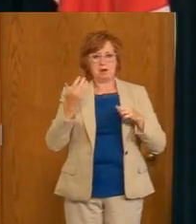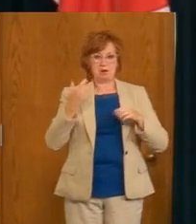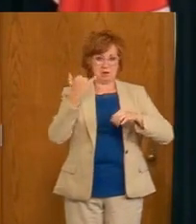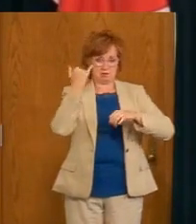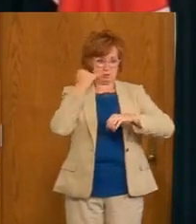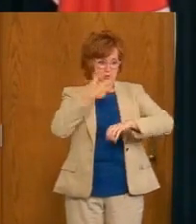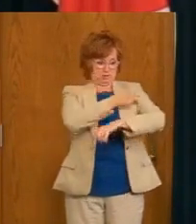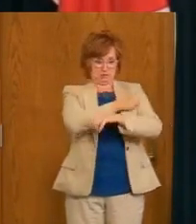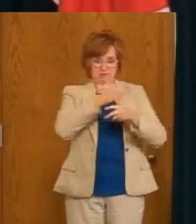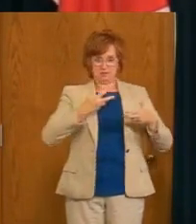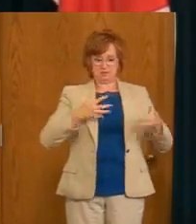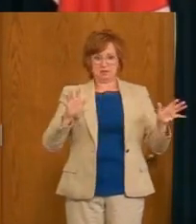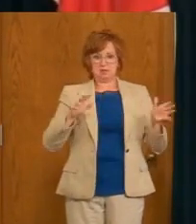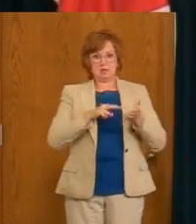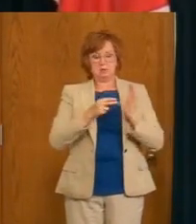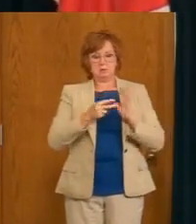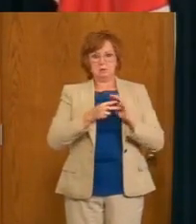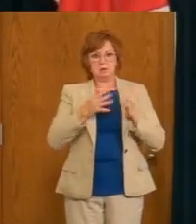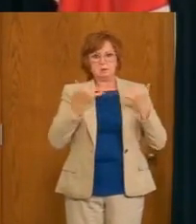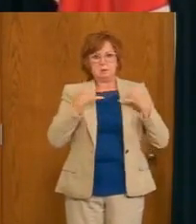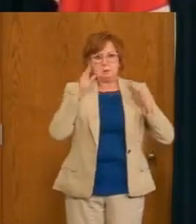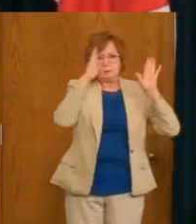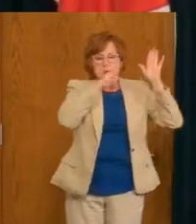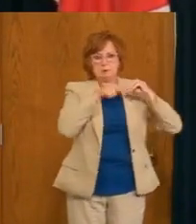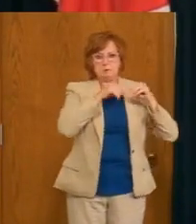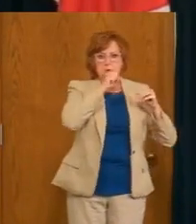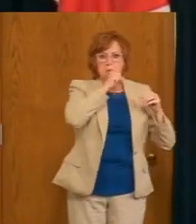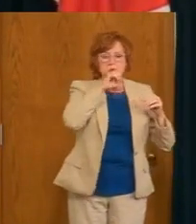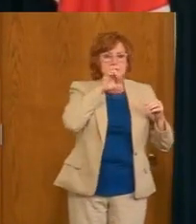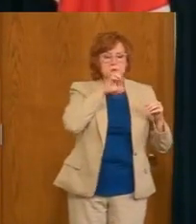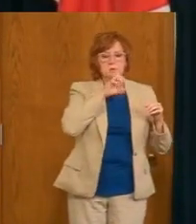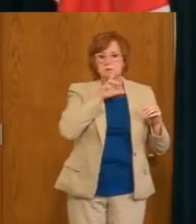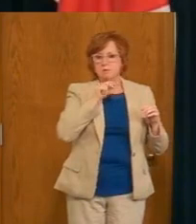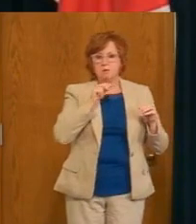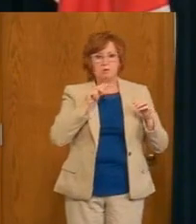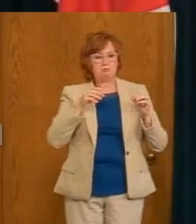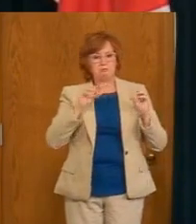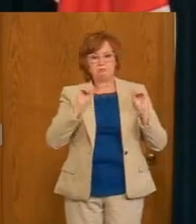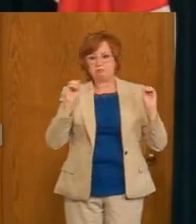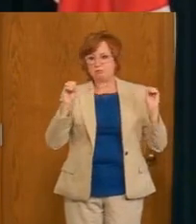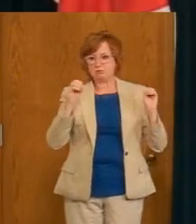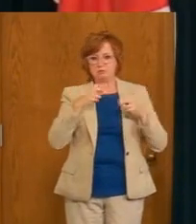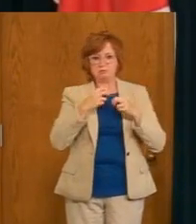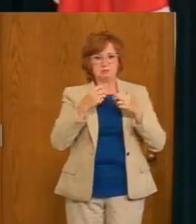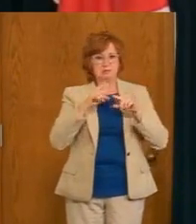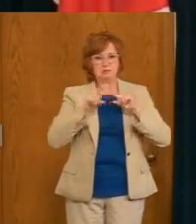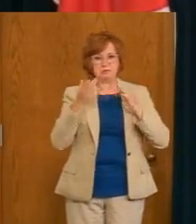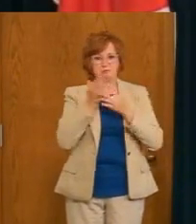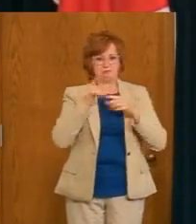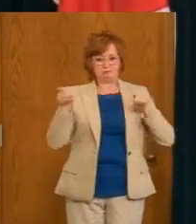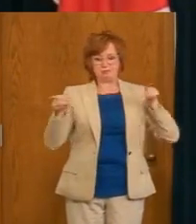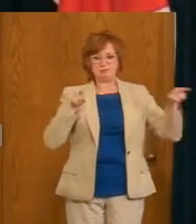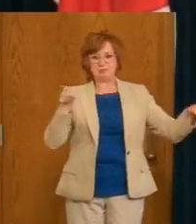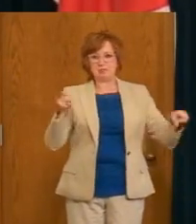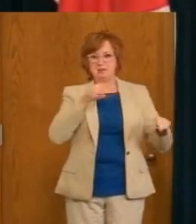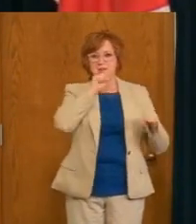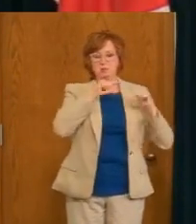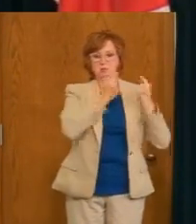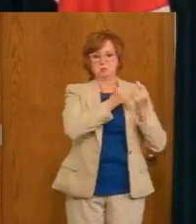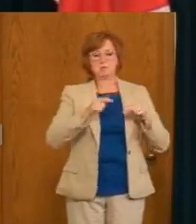determining your risk from COVID. Whether or not you're vaccinated is. If you're fully vaccinated, you are very, very